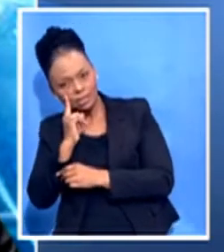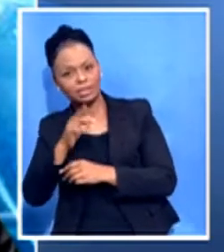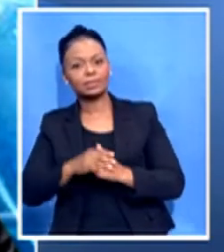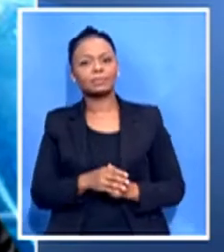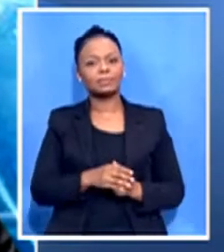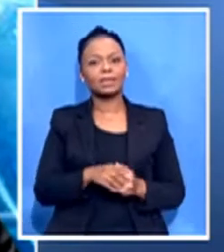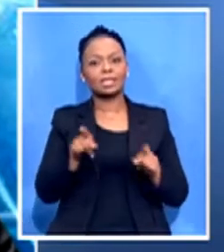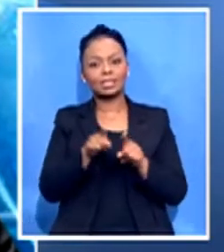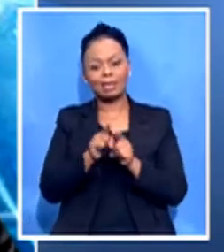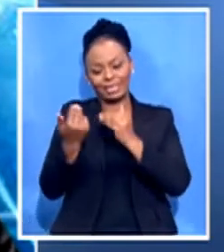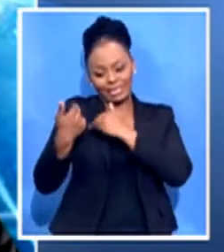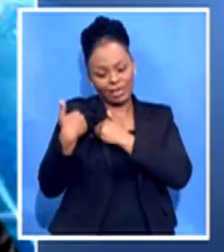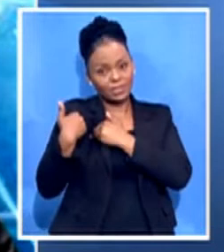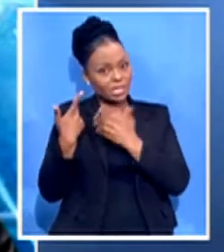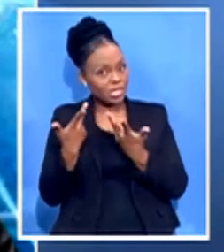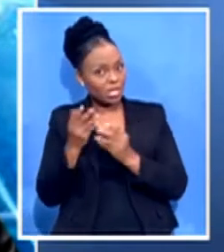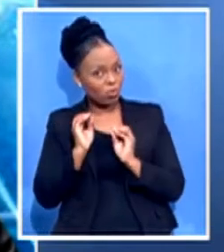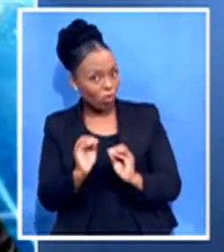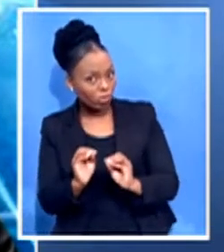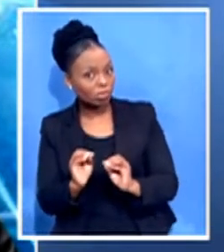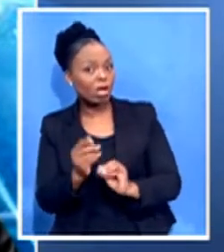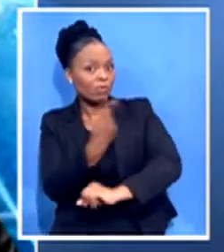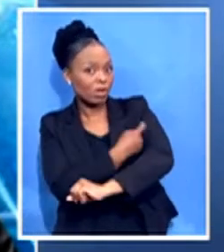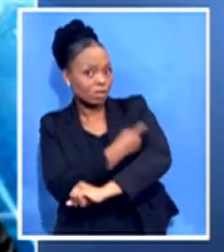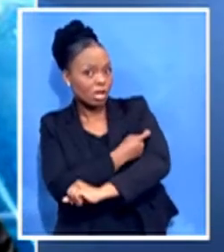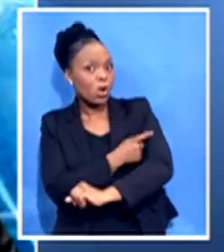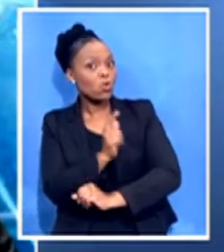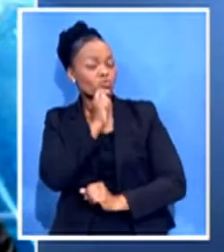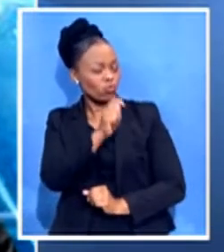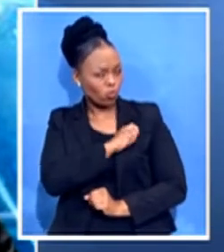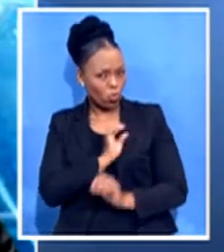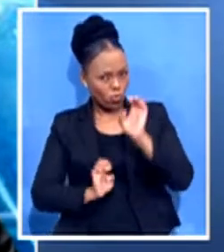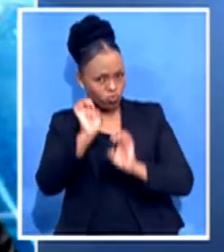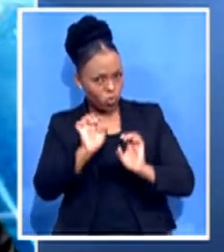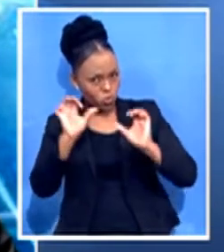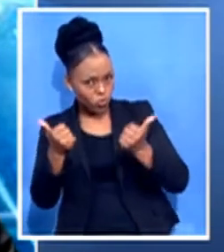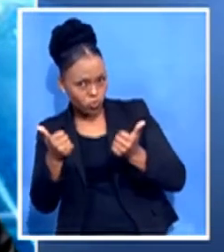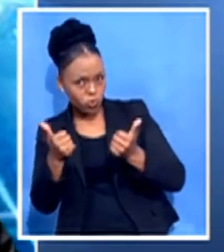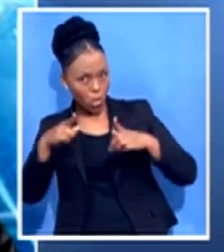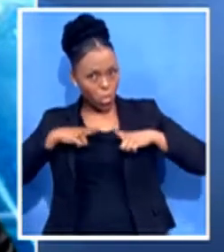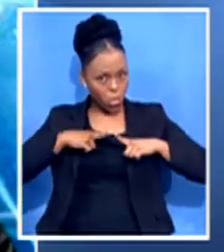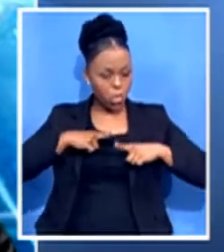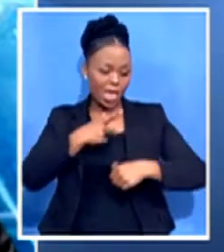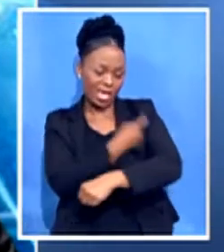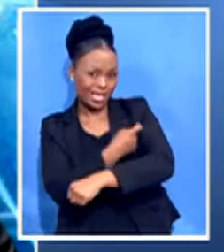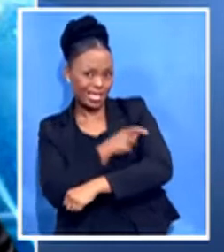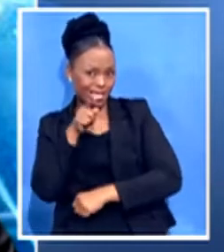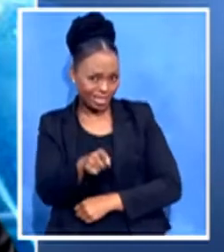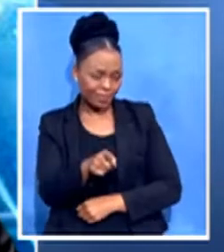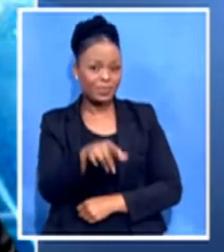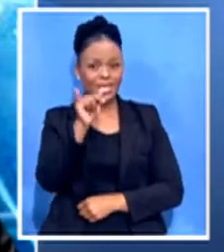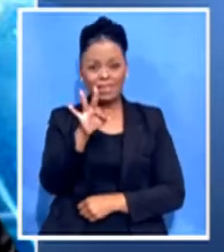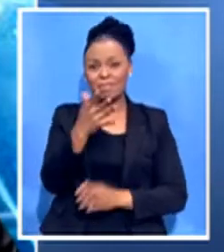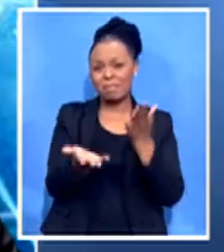have been properly evaluated. And if there are any serious side